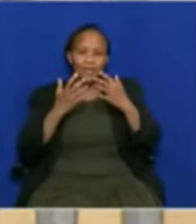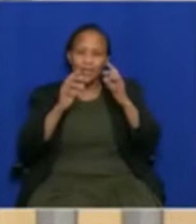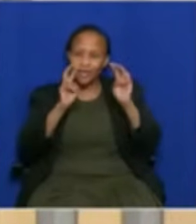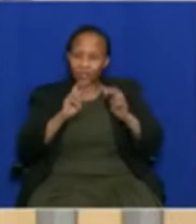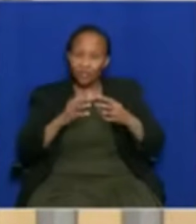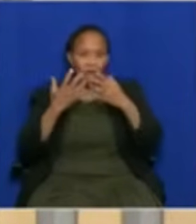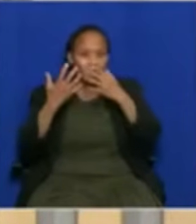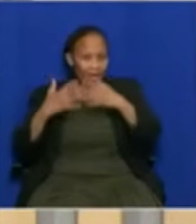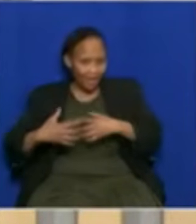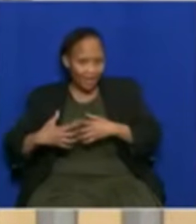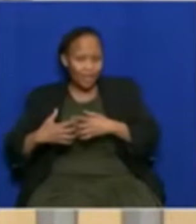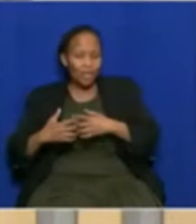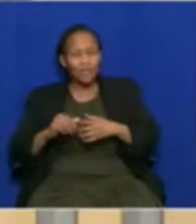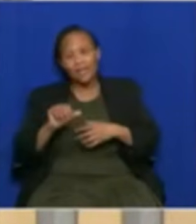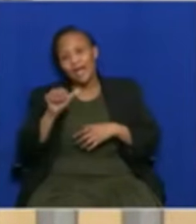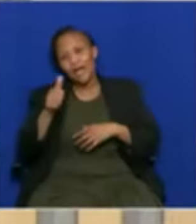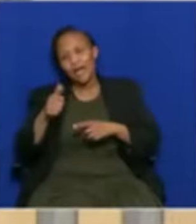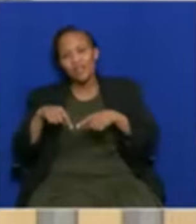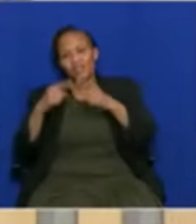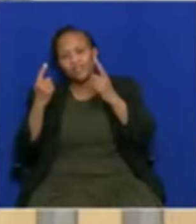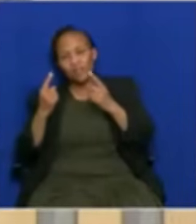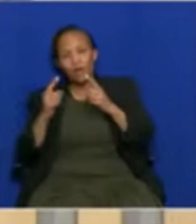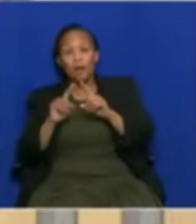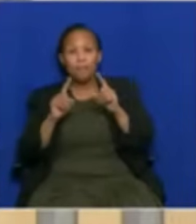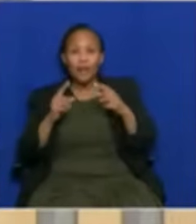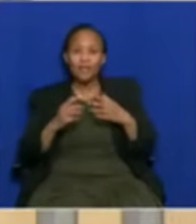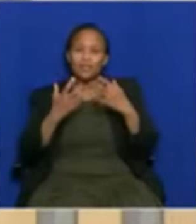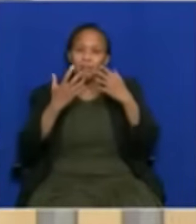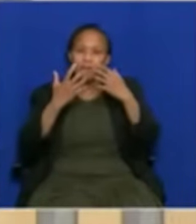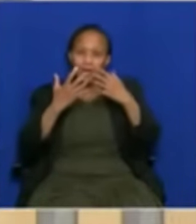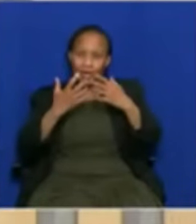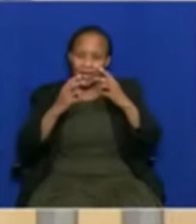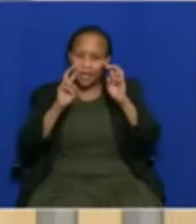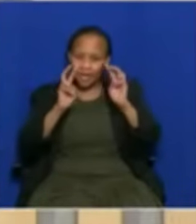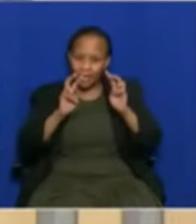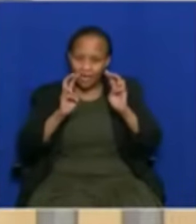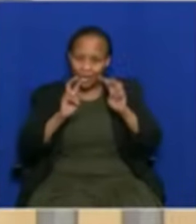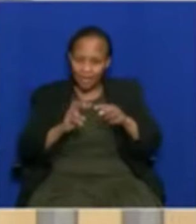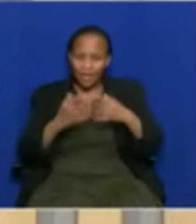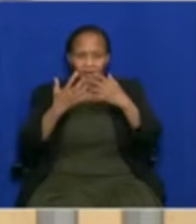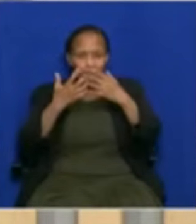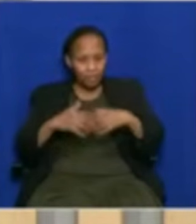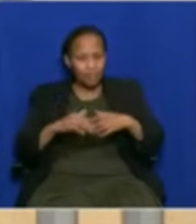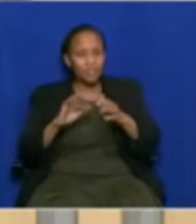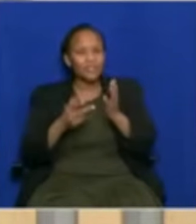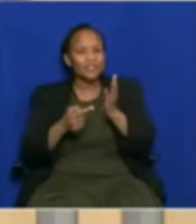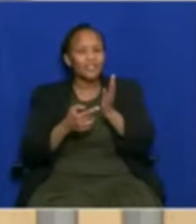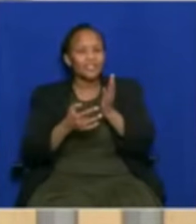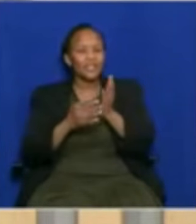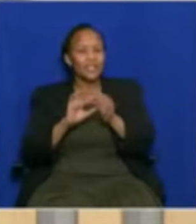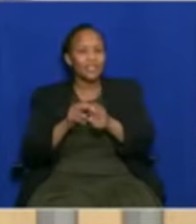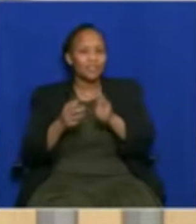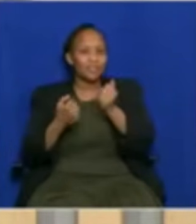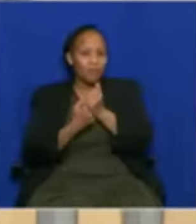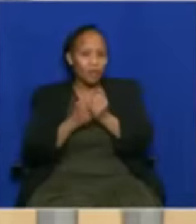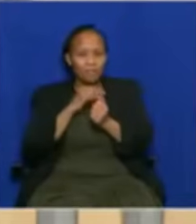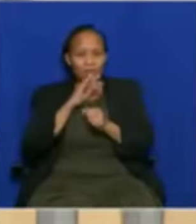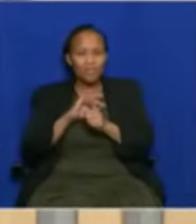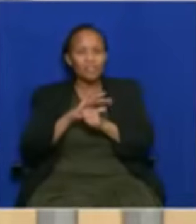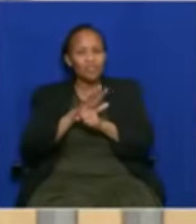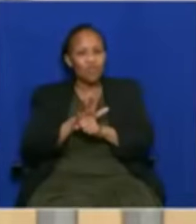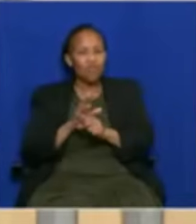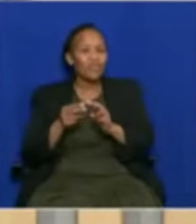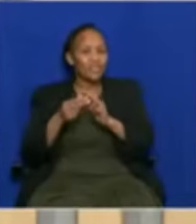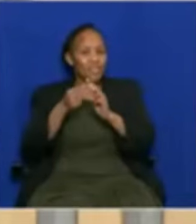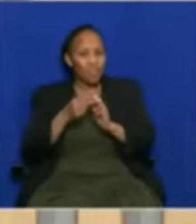environment. This is mechanical and electrical in technical support unit, which is a covert unit, which deals with installations